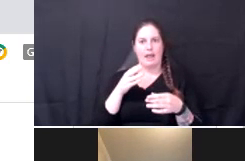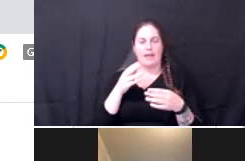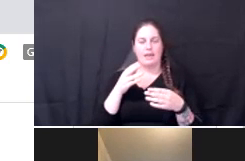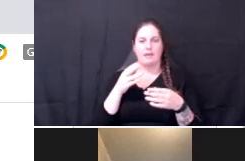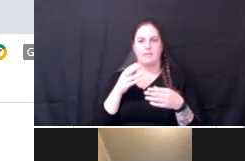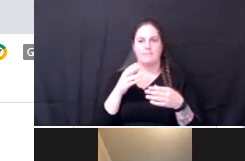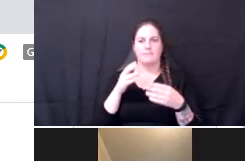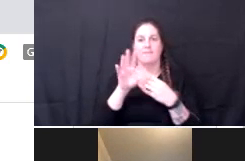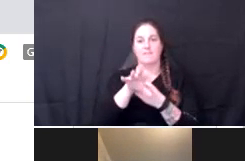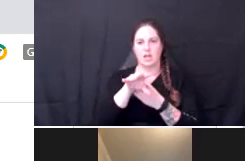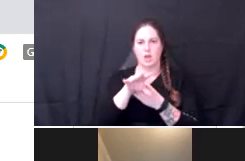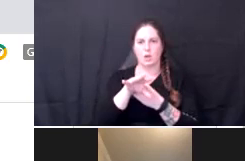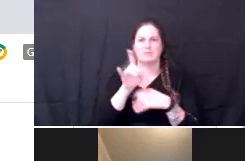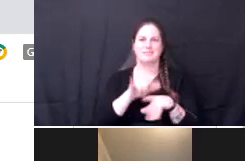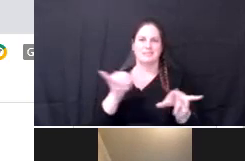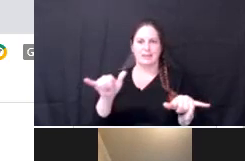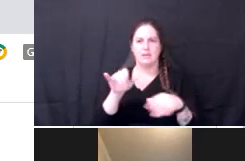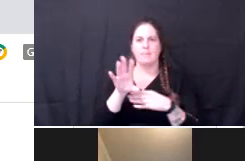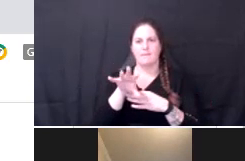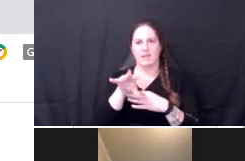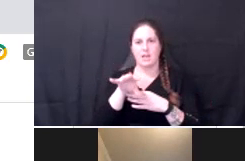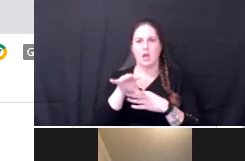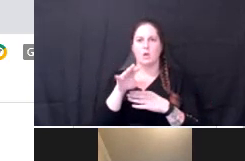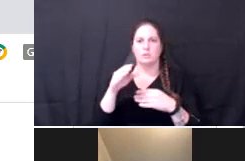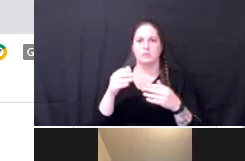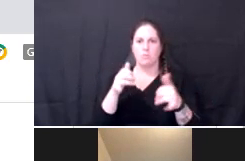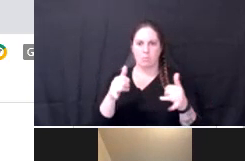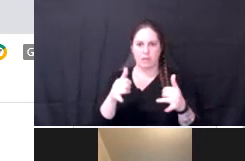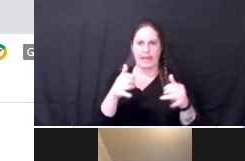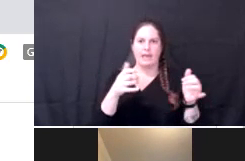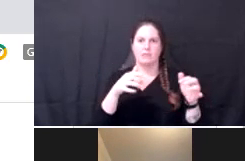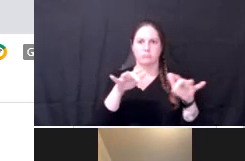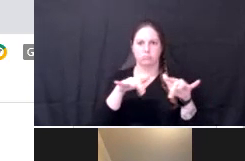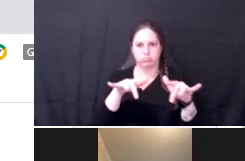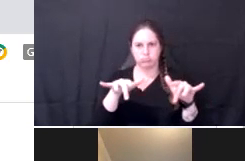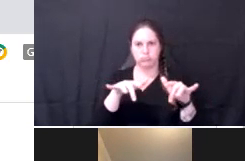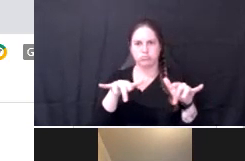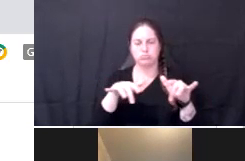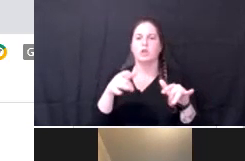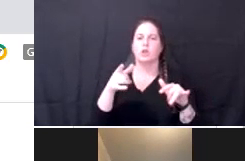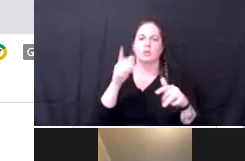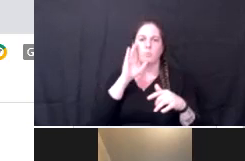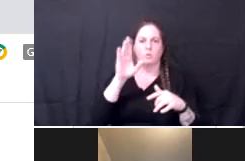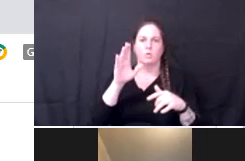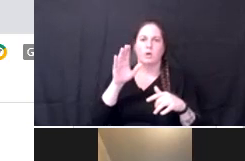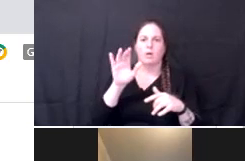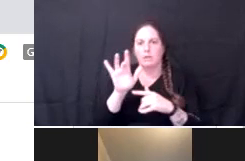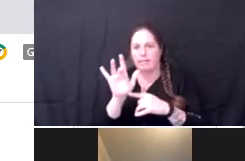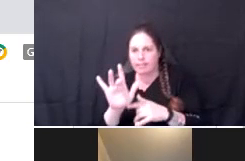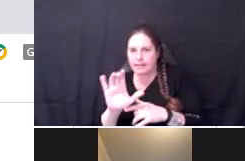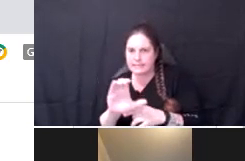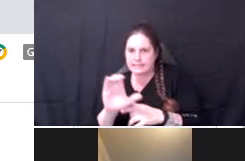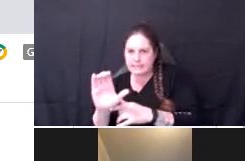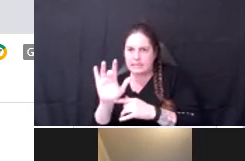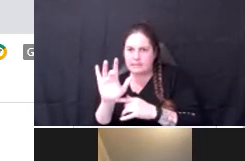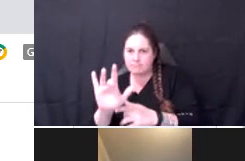is playing, you just have to hit the closed caption option and the captions will display. Now,